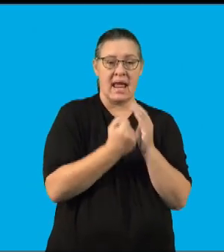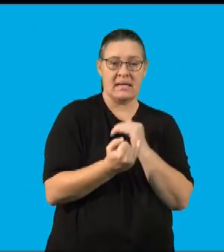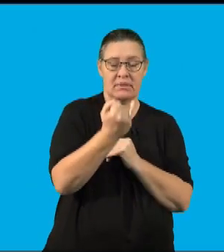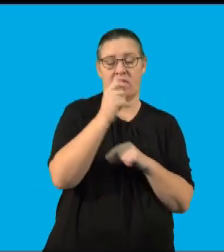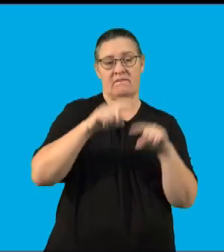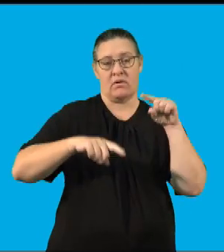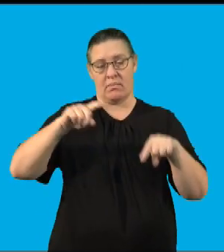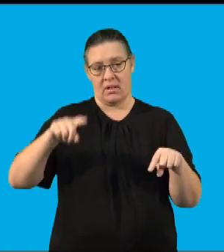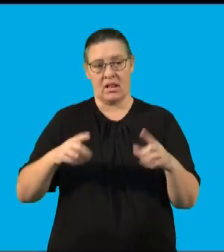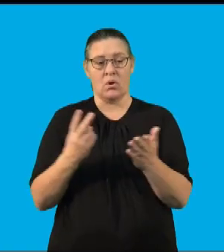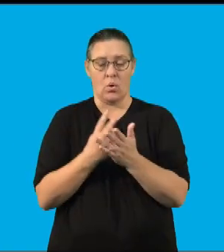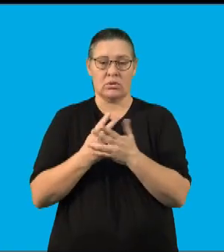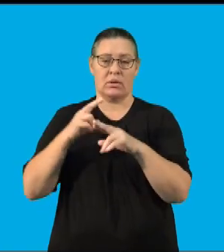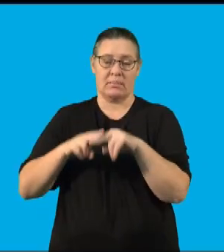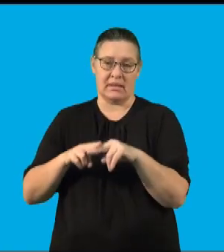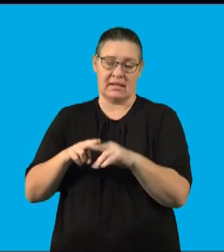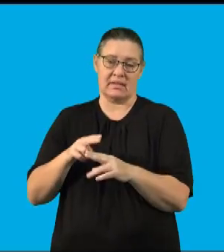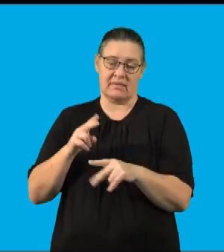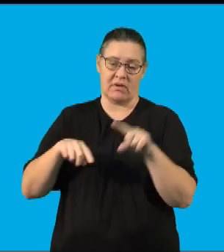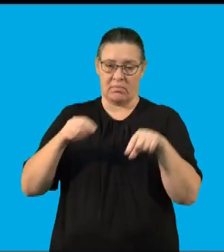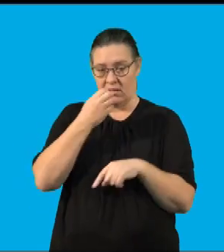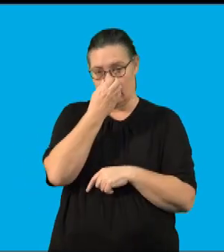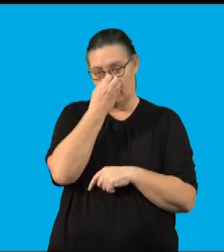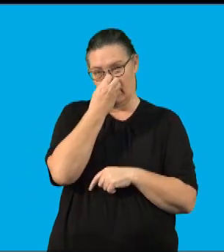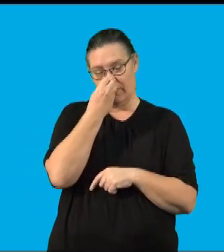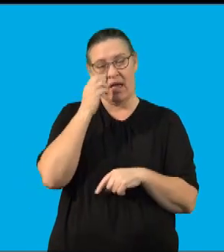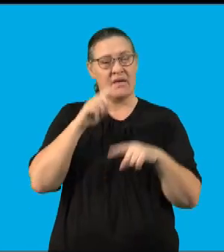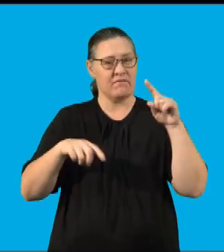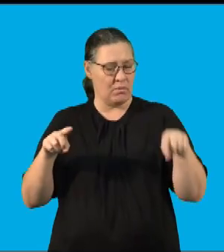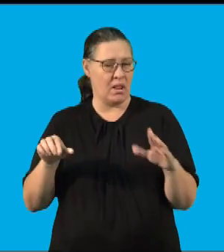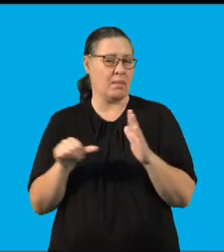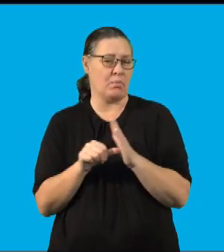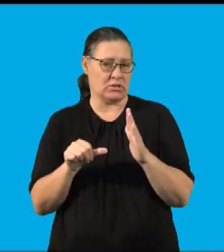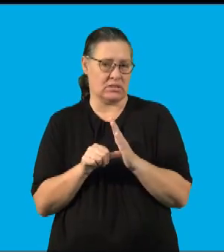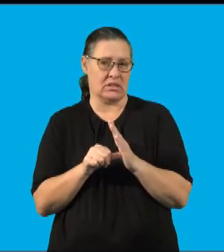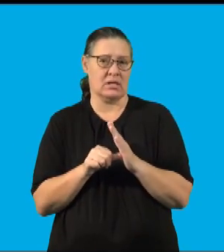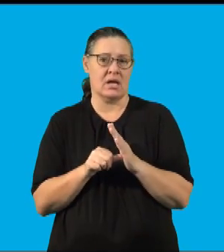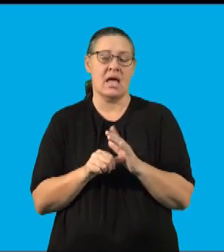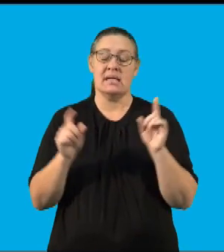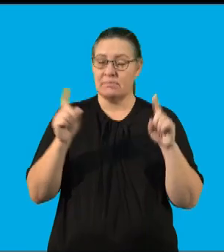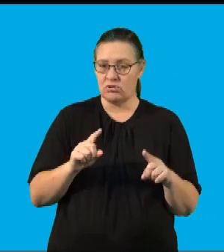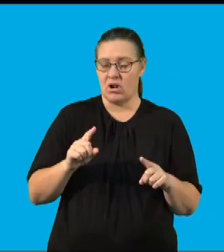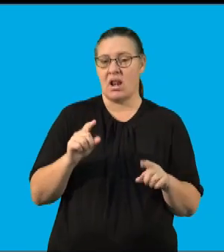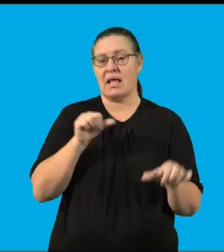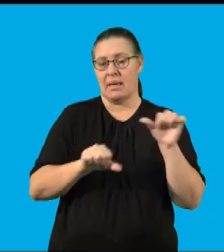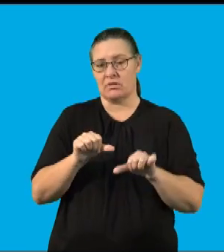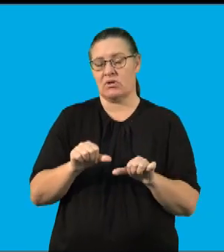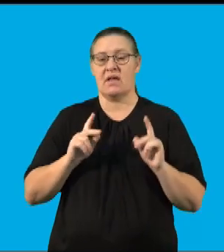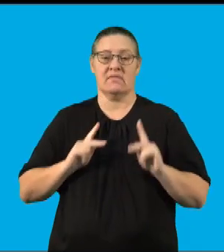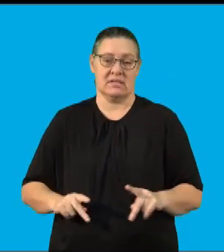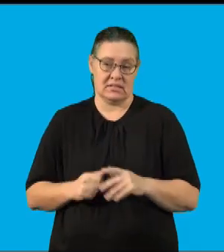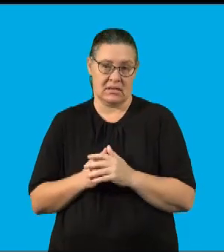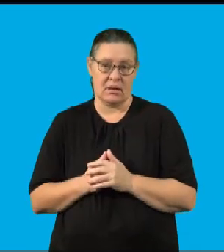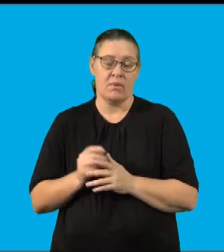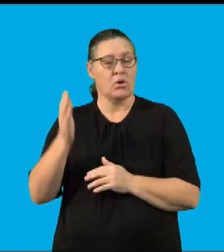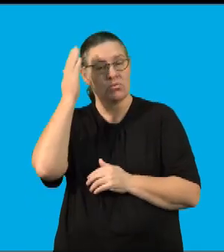write down the independent variable and the dependent variable. So knowing variables is very important, especially in chemistry and